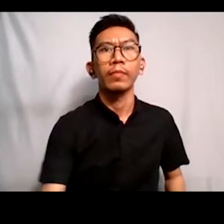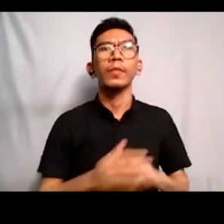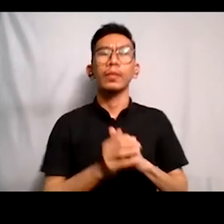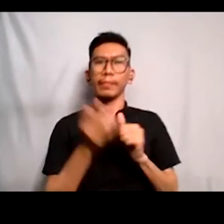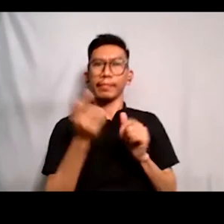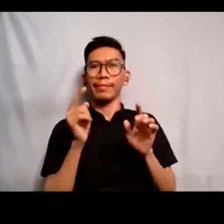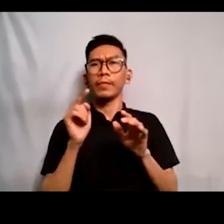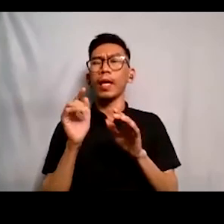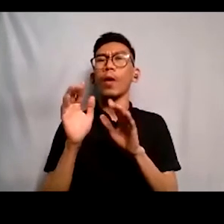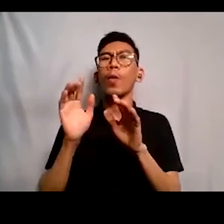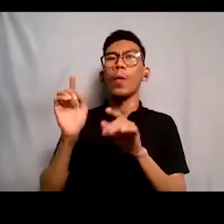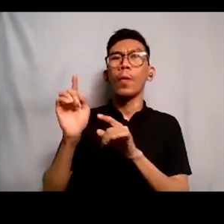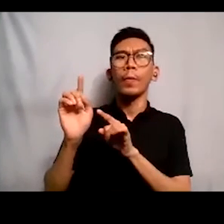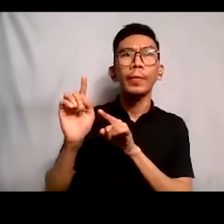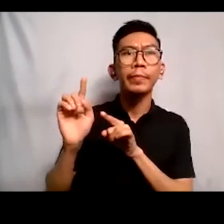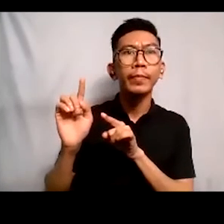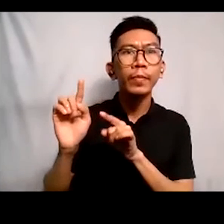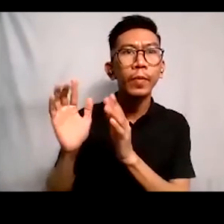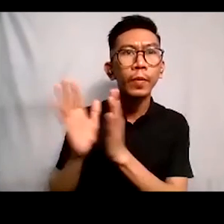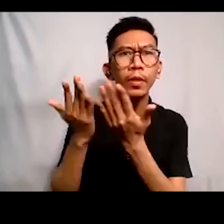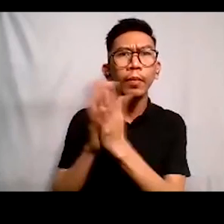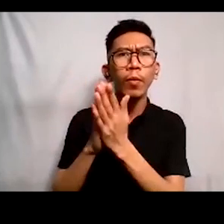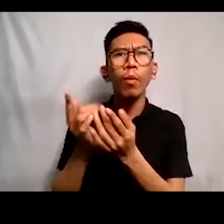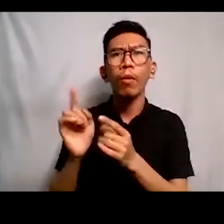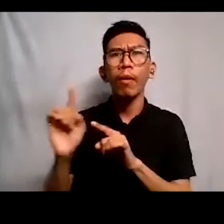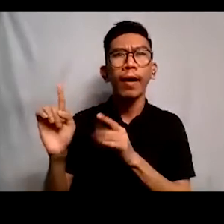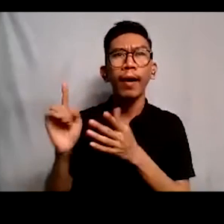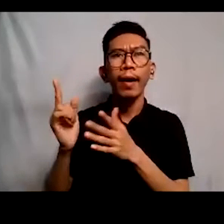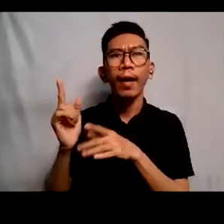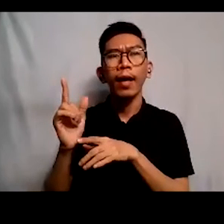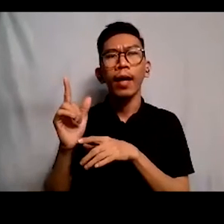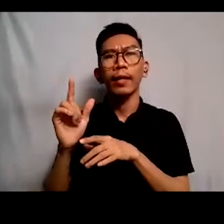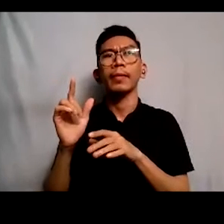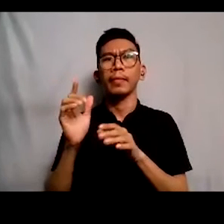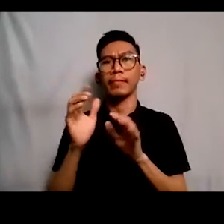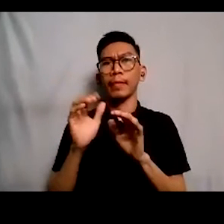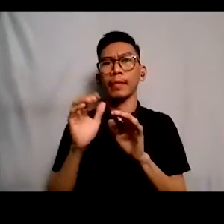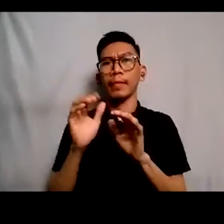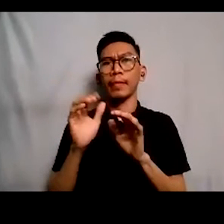book like? Um, how is the book?